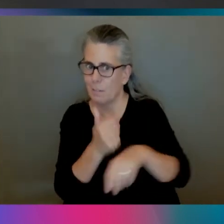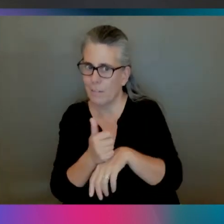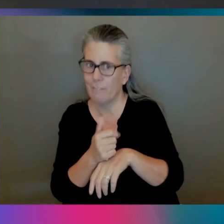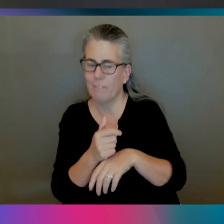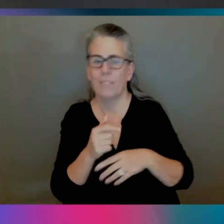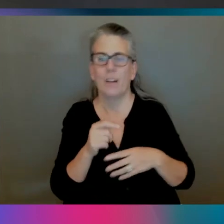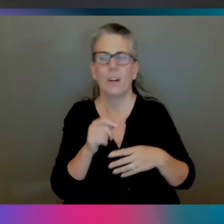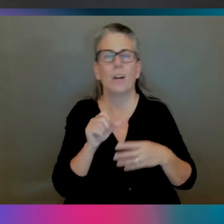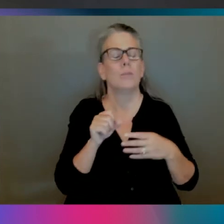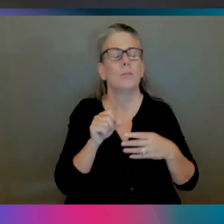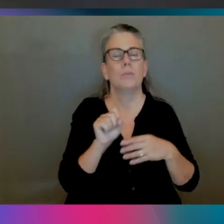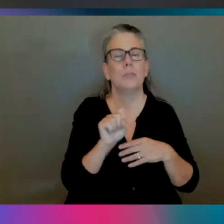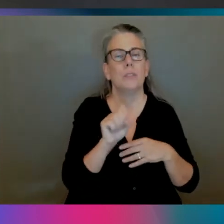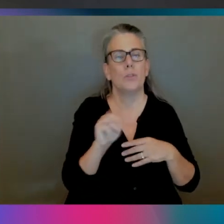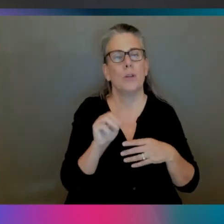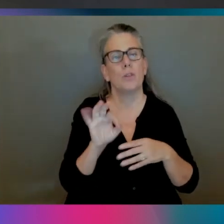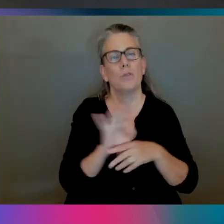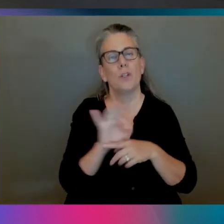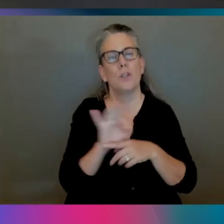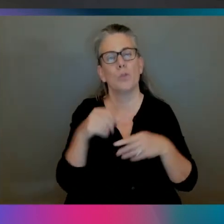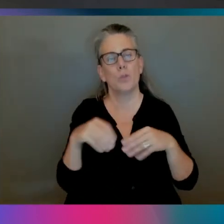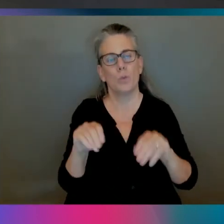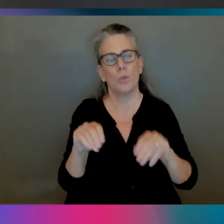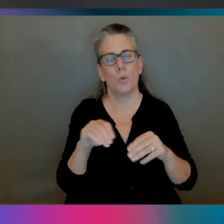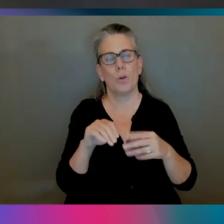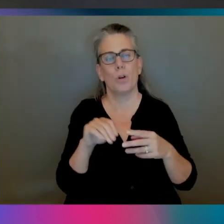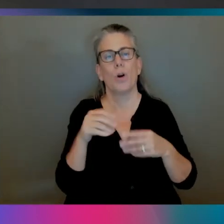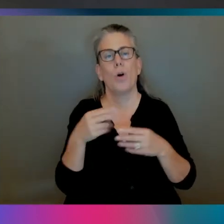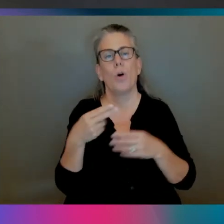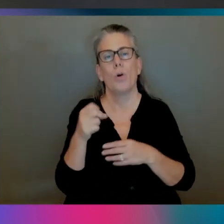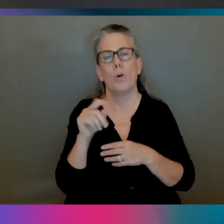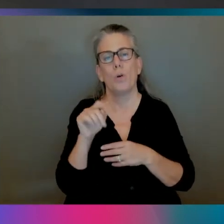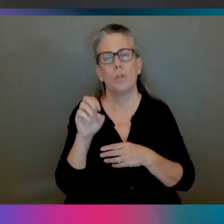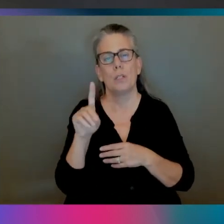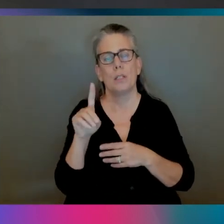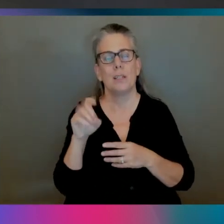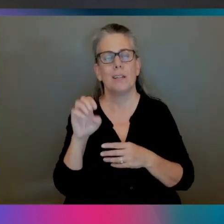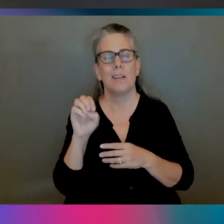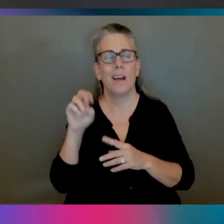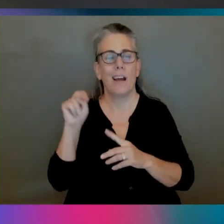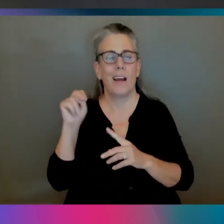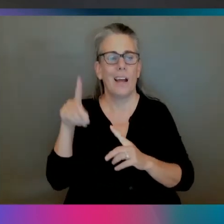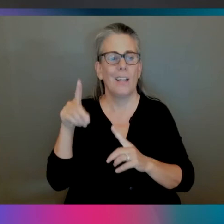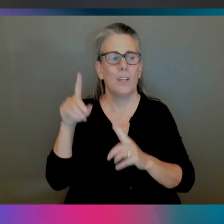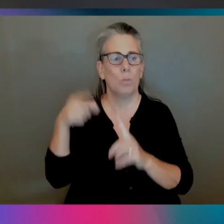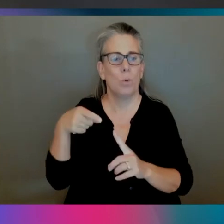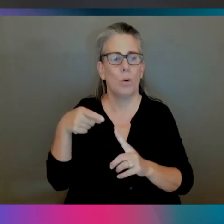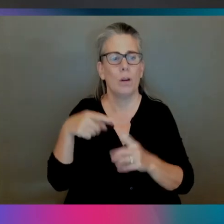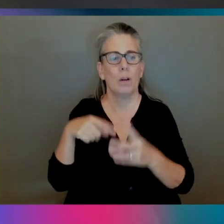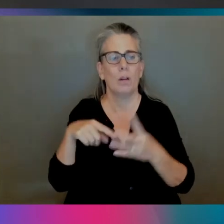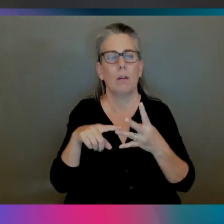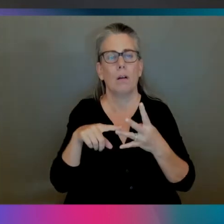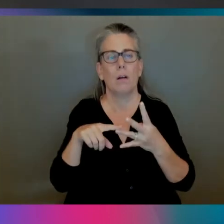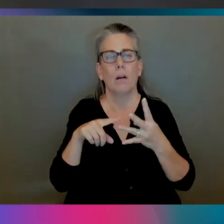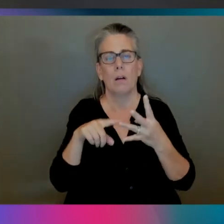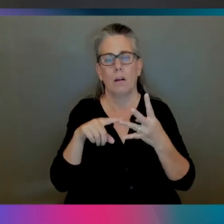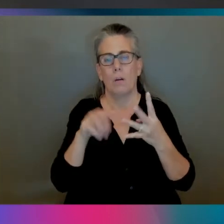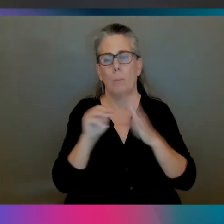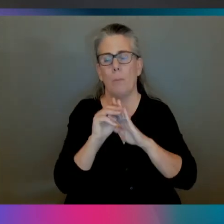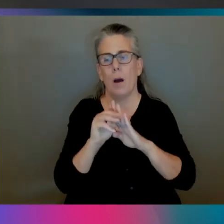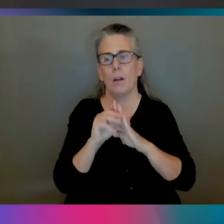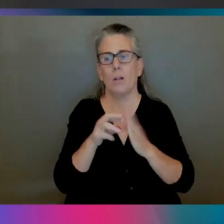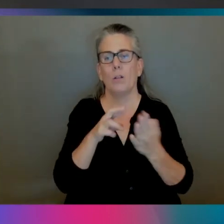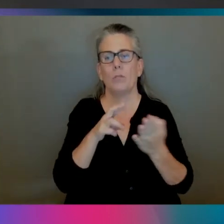SageMaker Model Registry, or SageMaker Pipelines. Type 1, 2, 3, or 4 in the chat. And let's go ahead